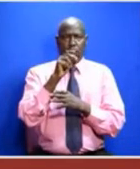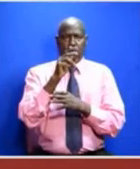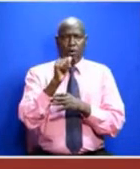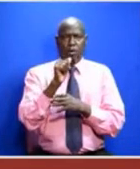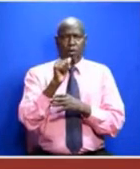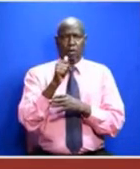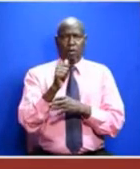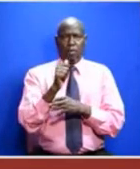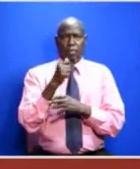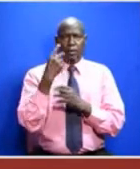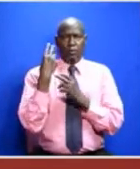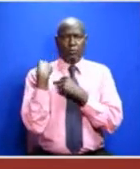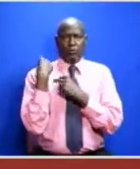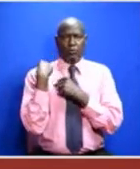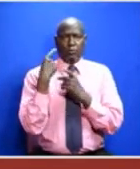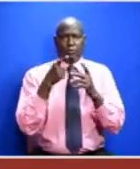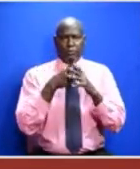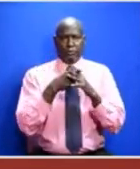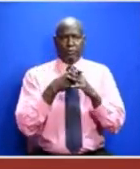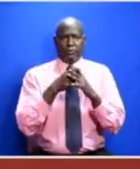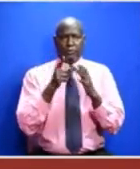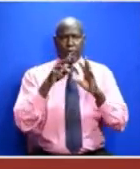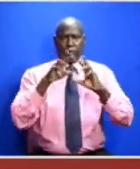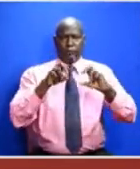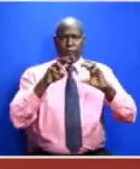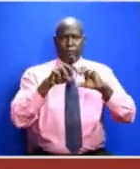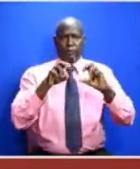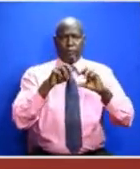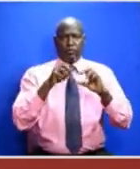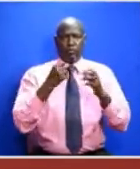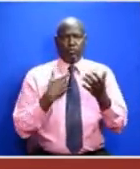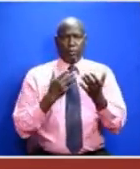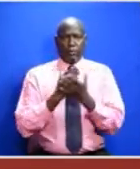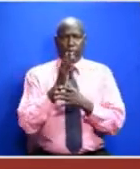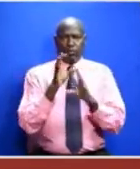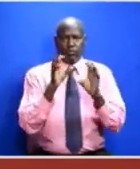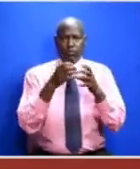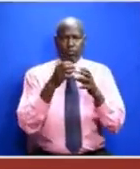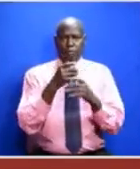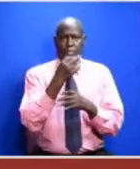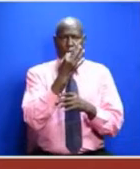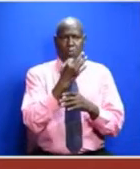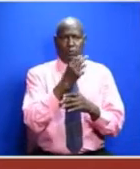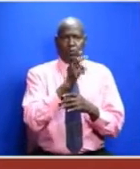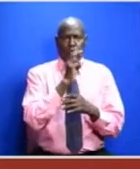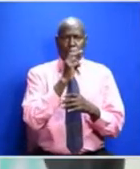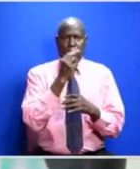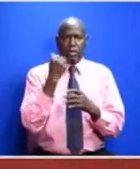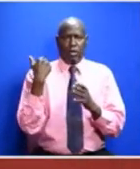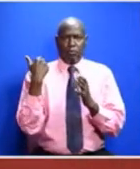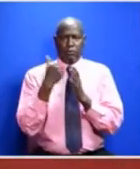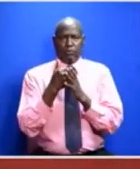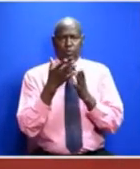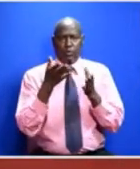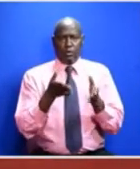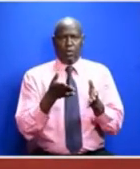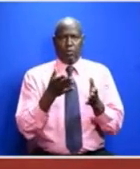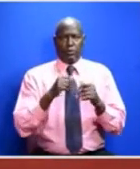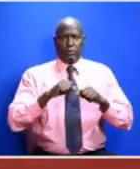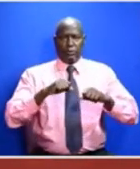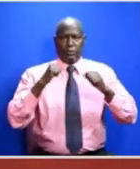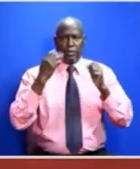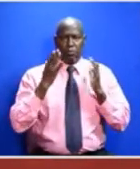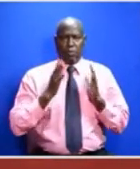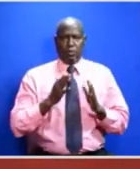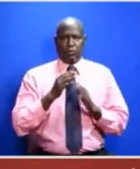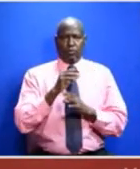KNHRC, initiated an investigation into the killings of Shakahola from March 2023 up until now. The chairperson of the commission,